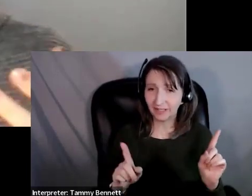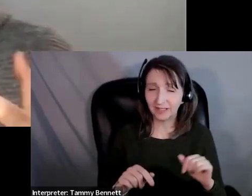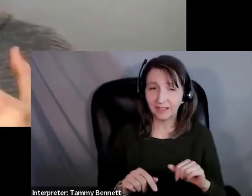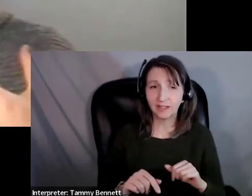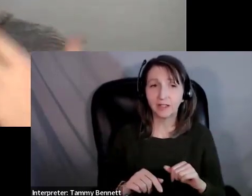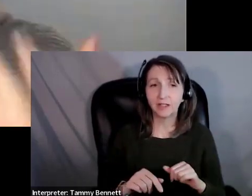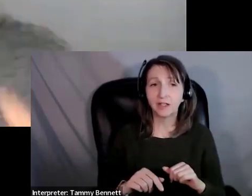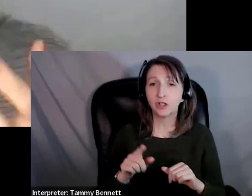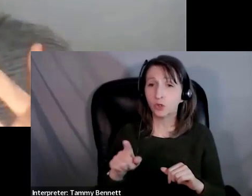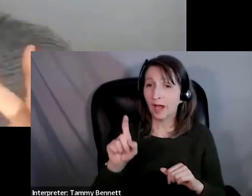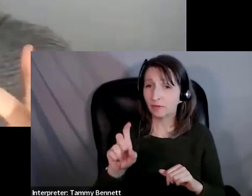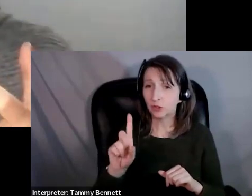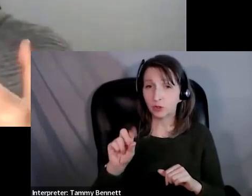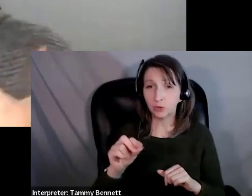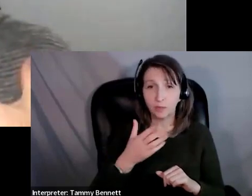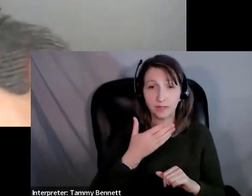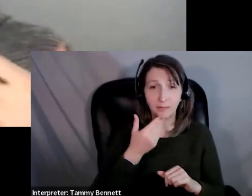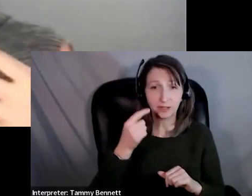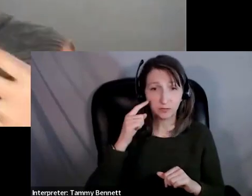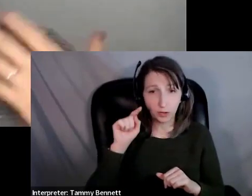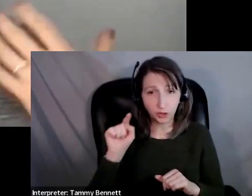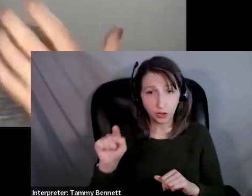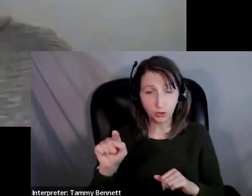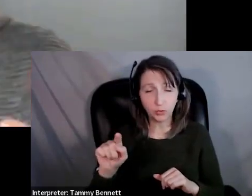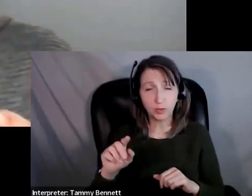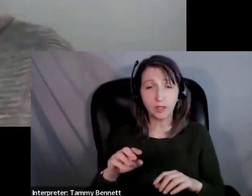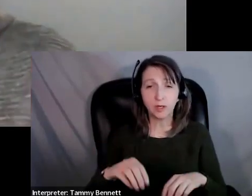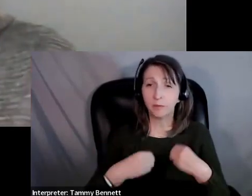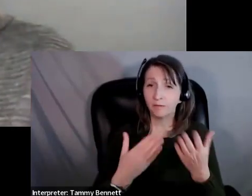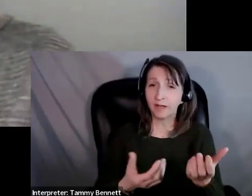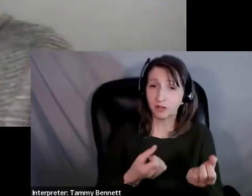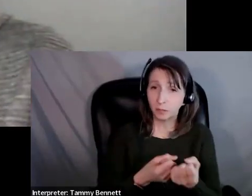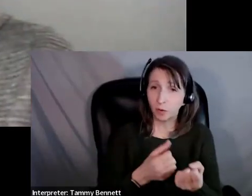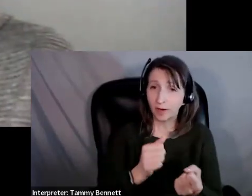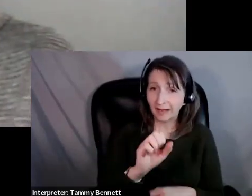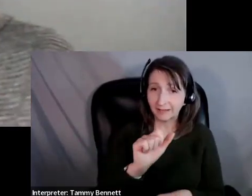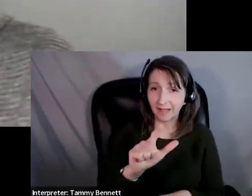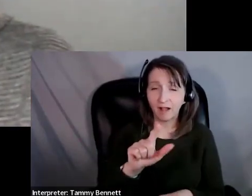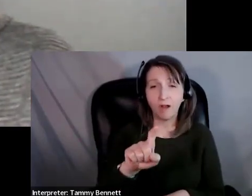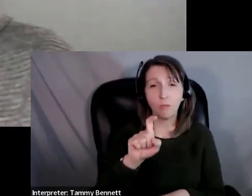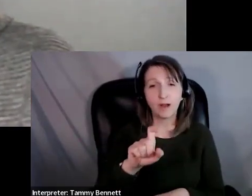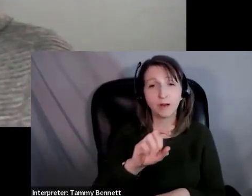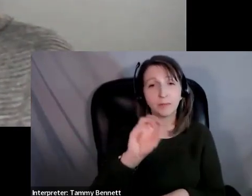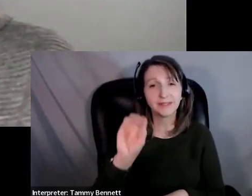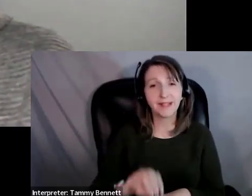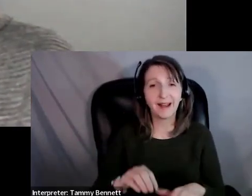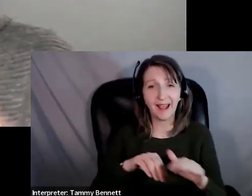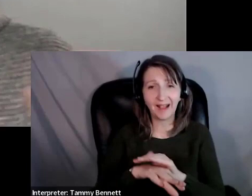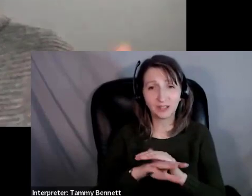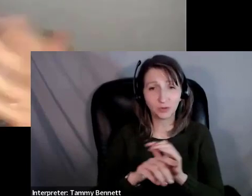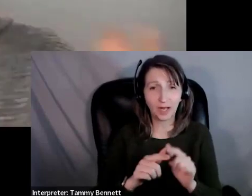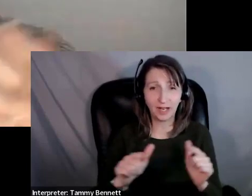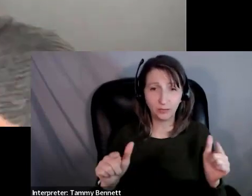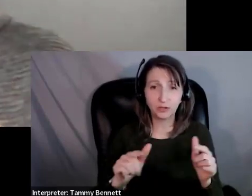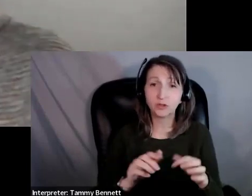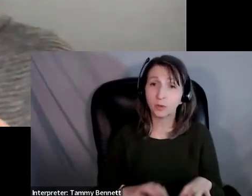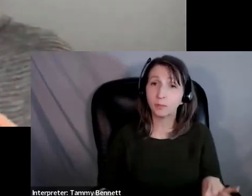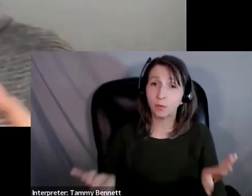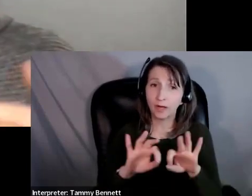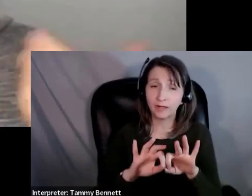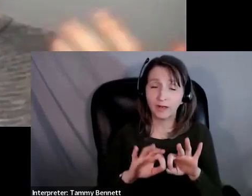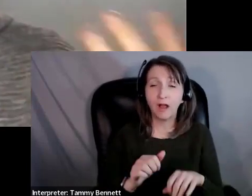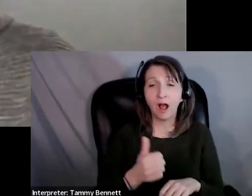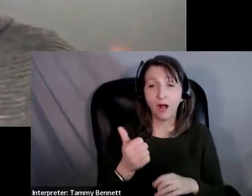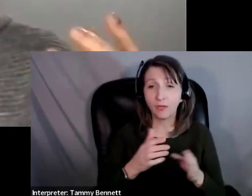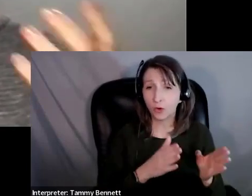providing them with the support of ASL from the start and allowing them to have a hundred percent access to a language is really important. Um, and then what other avenues you